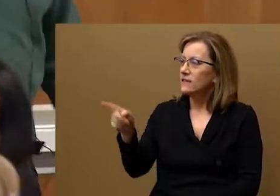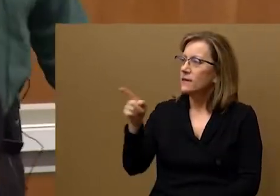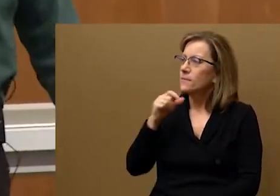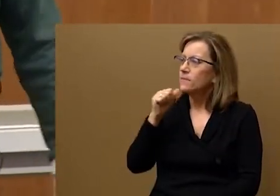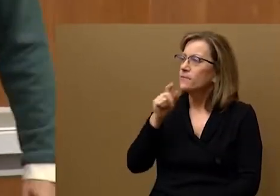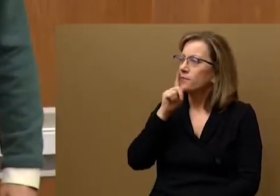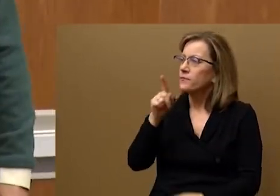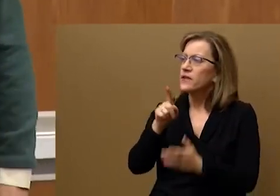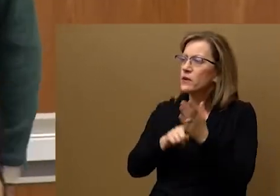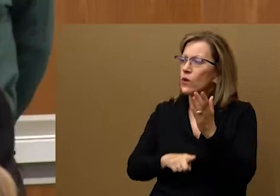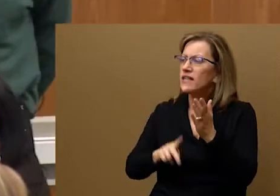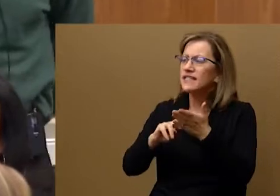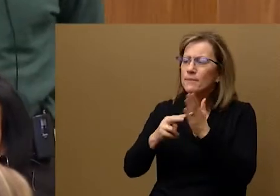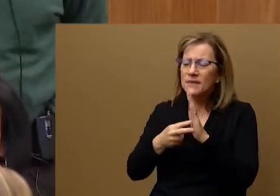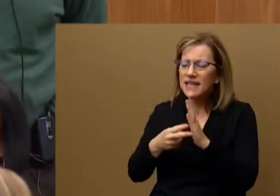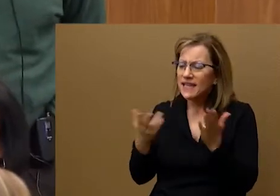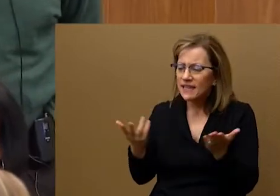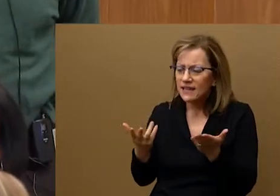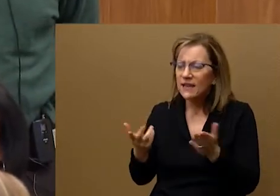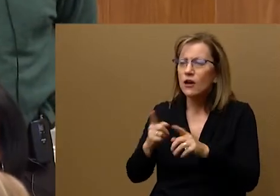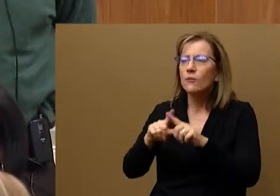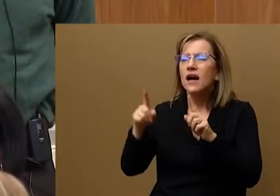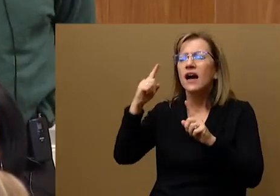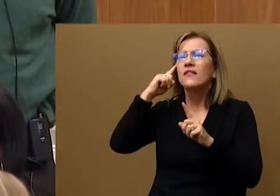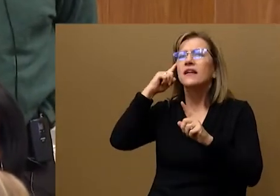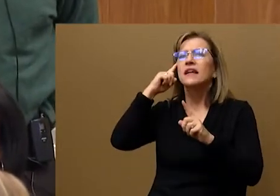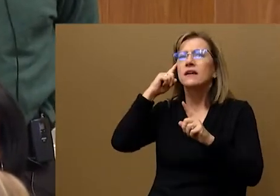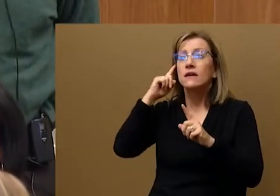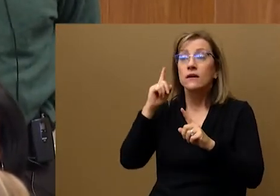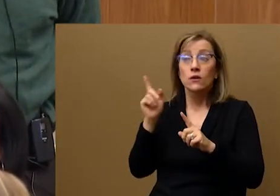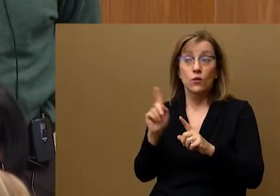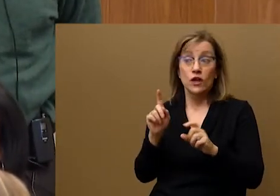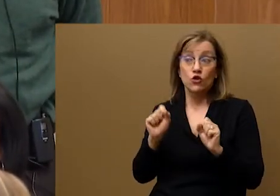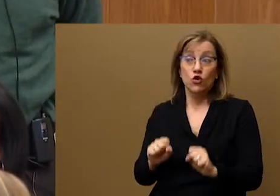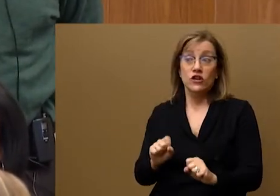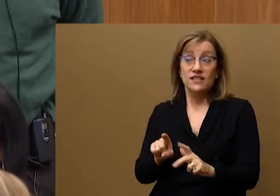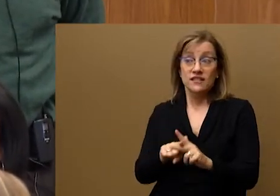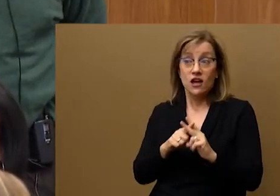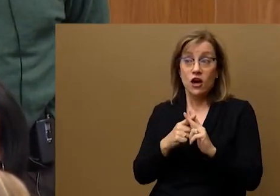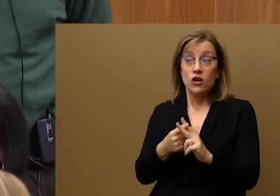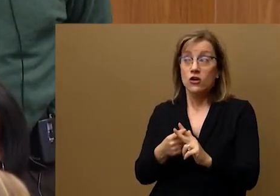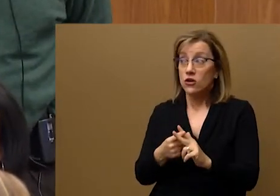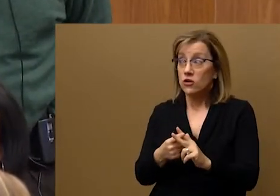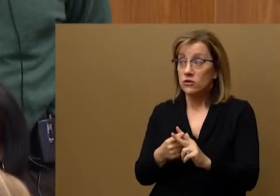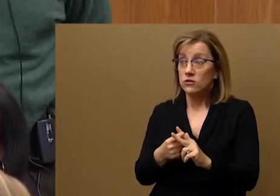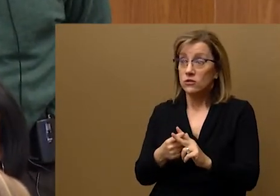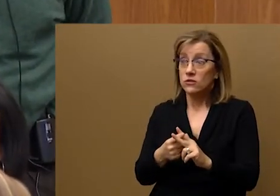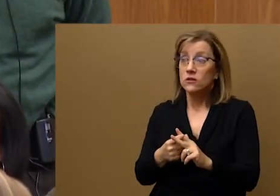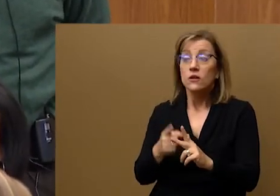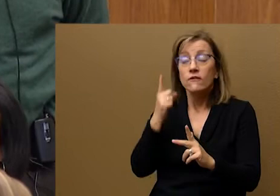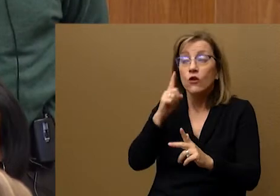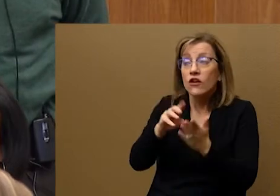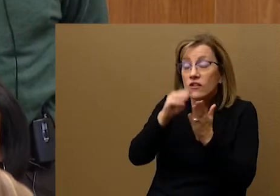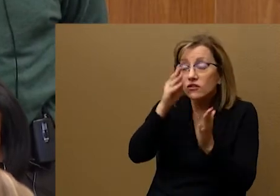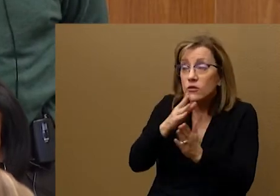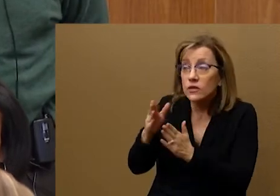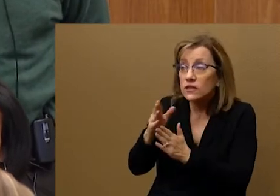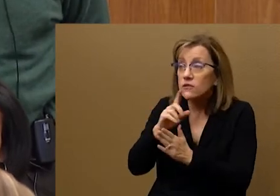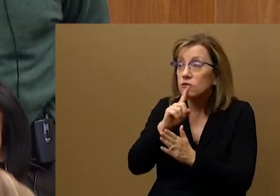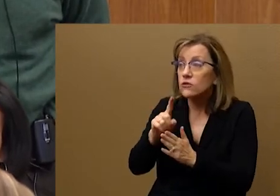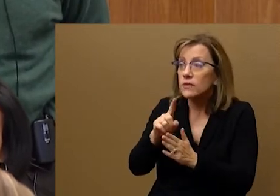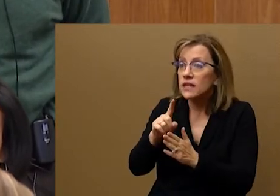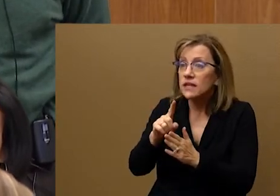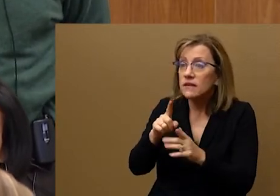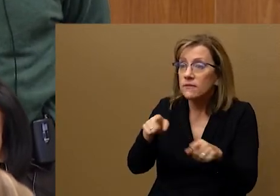I'm not sure what it means, but I think a place to start would be for our